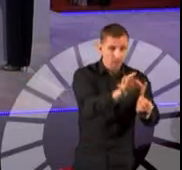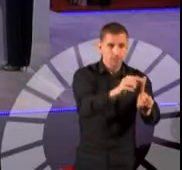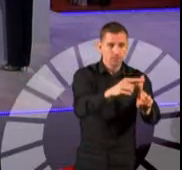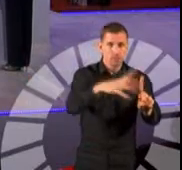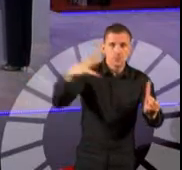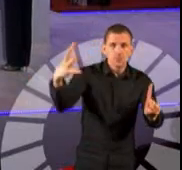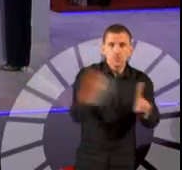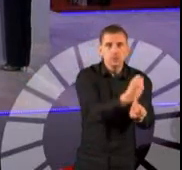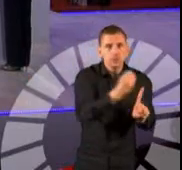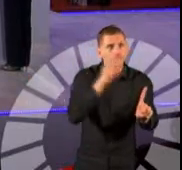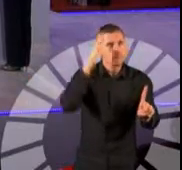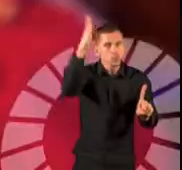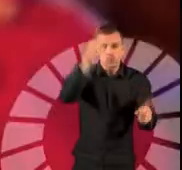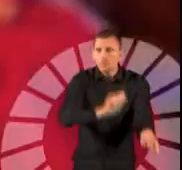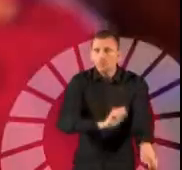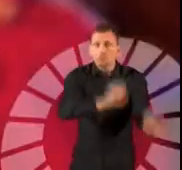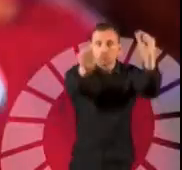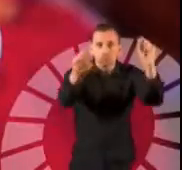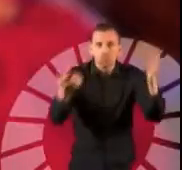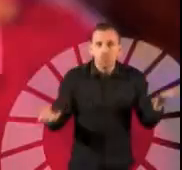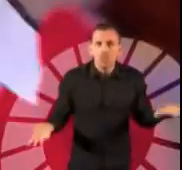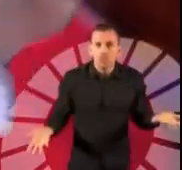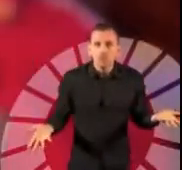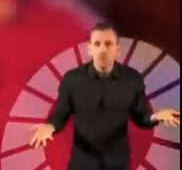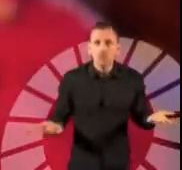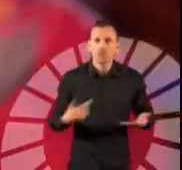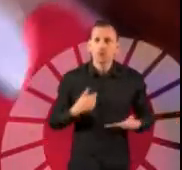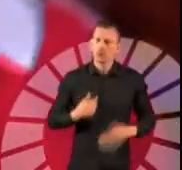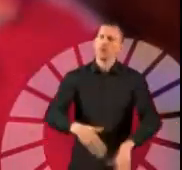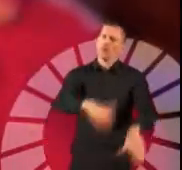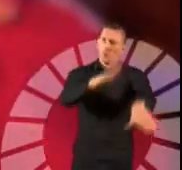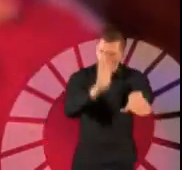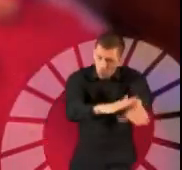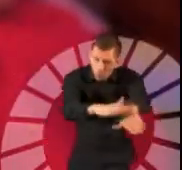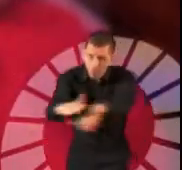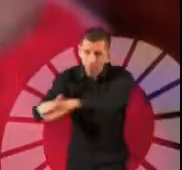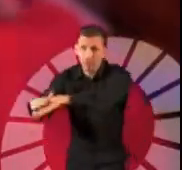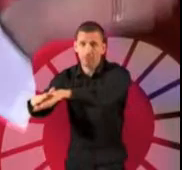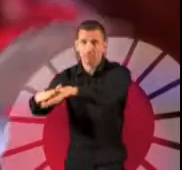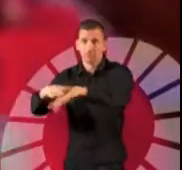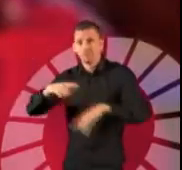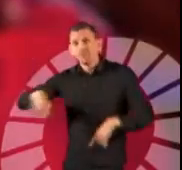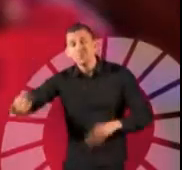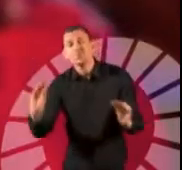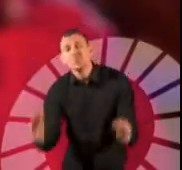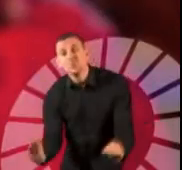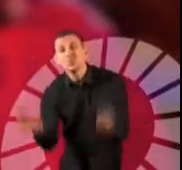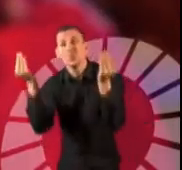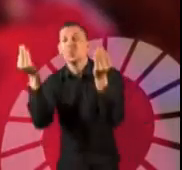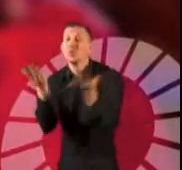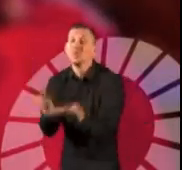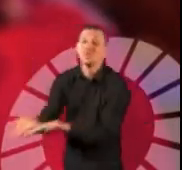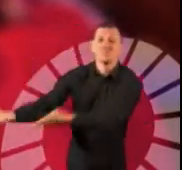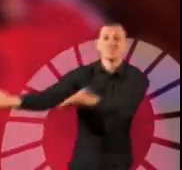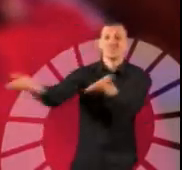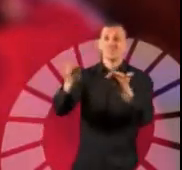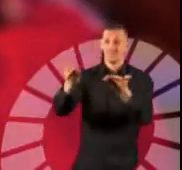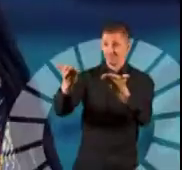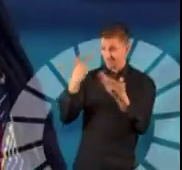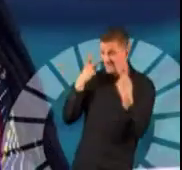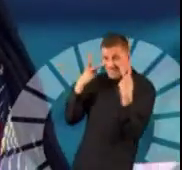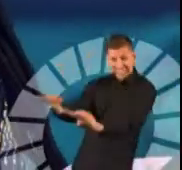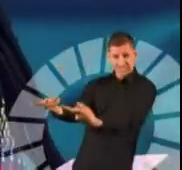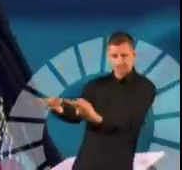people in the room for inspiring us to do more. Yande and I had a wonderful meeting earlier. Congratulations on your work. And